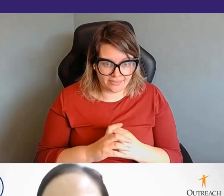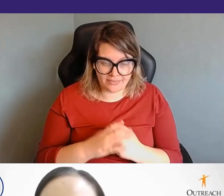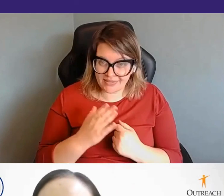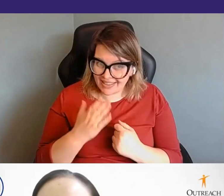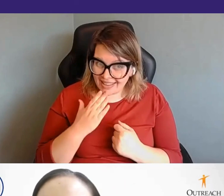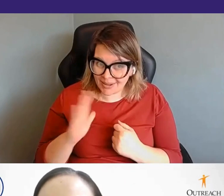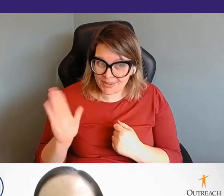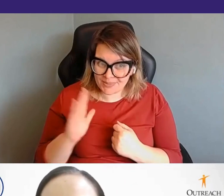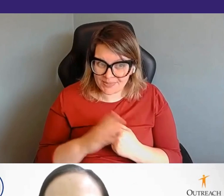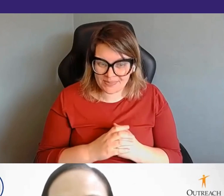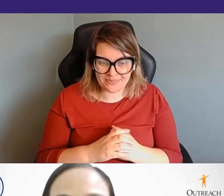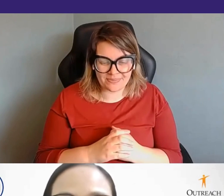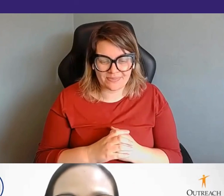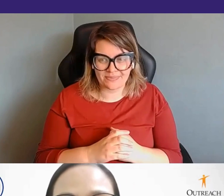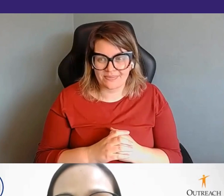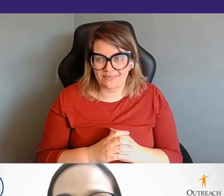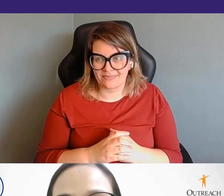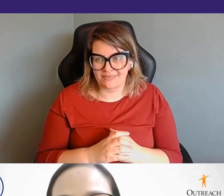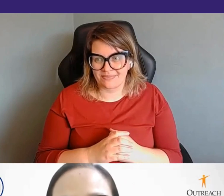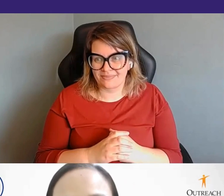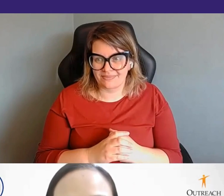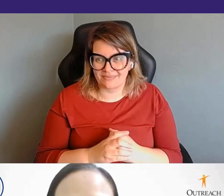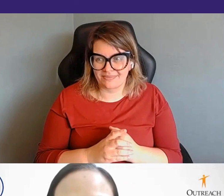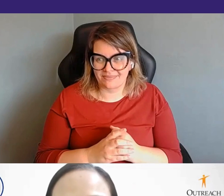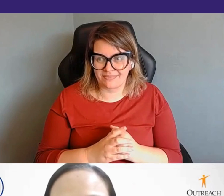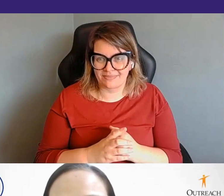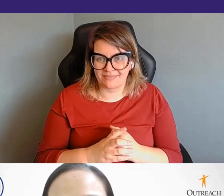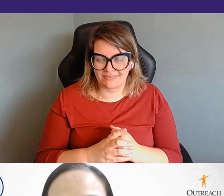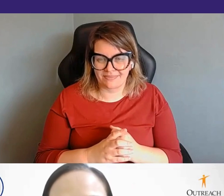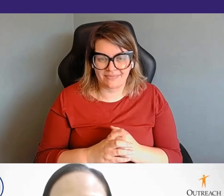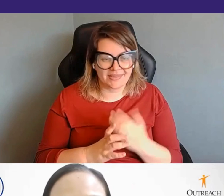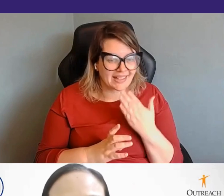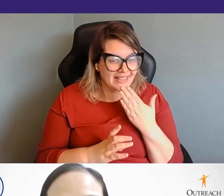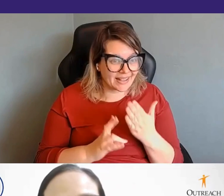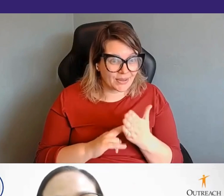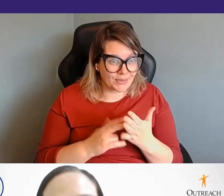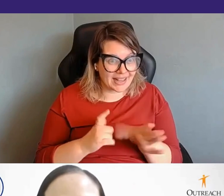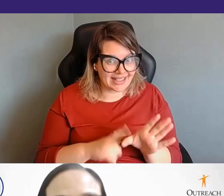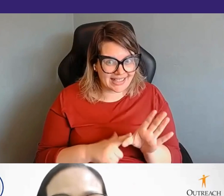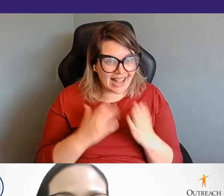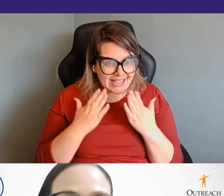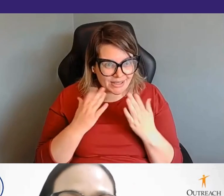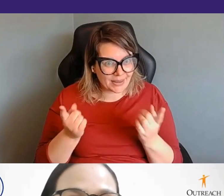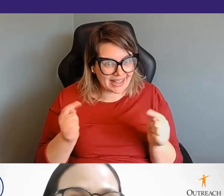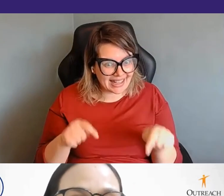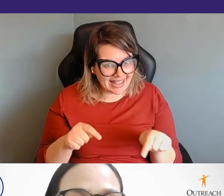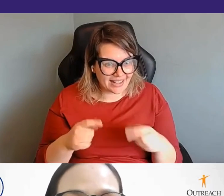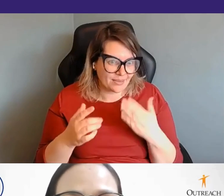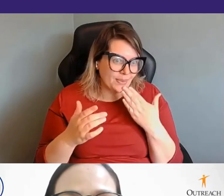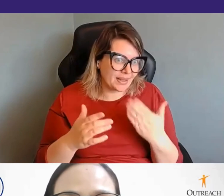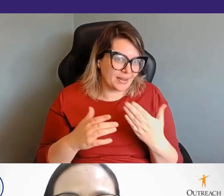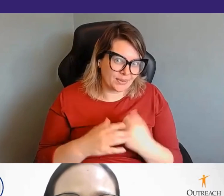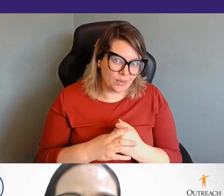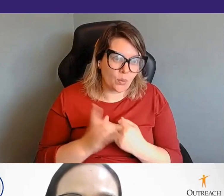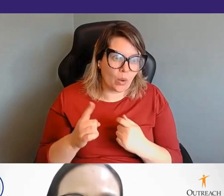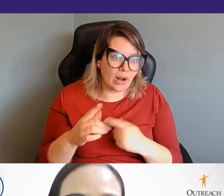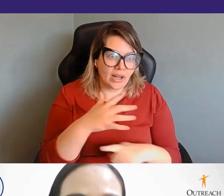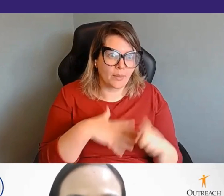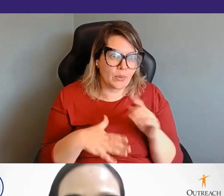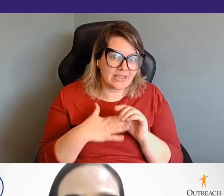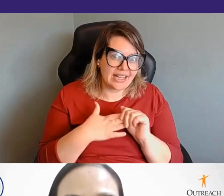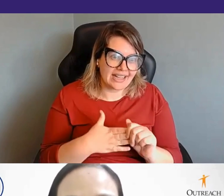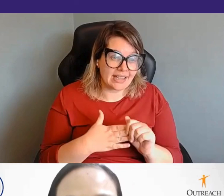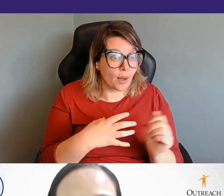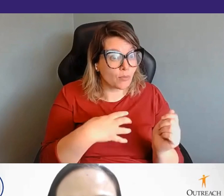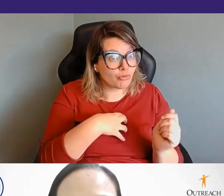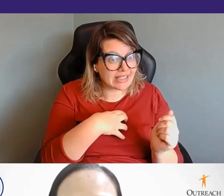Thank you. Thank you, Elene. Thank you, Nancy. I didn't know that Kuya was with us. So one of the community leaders, the